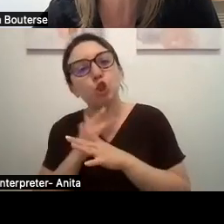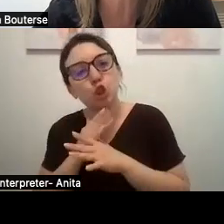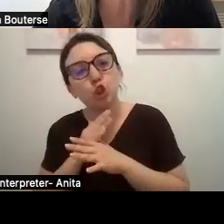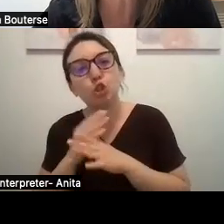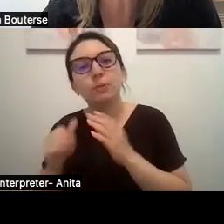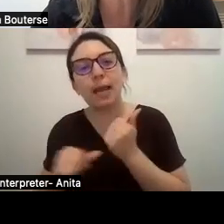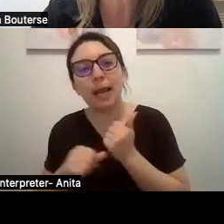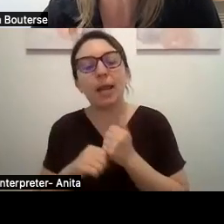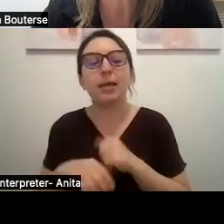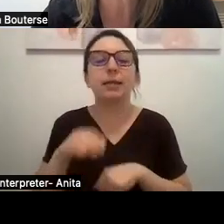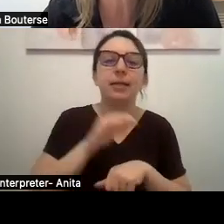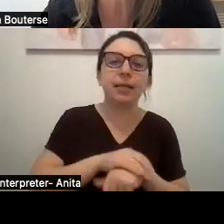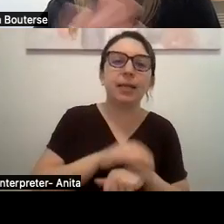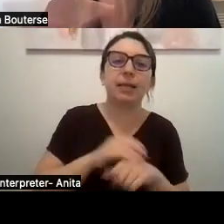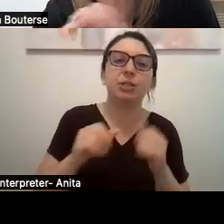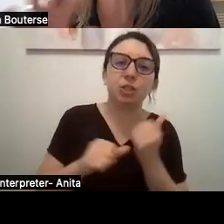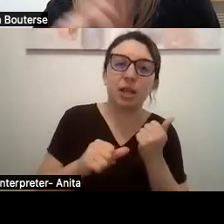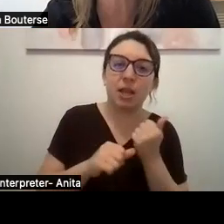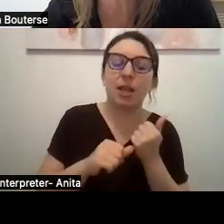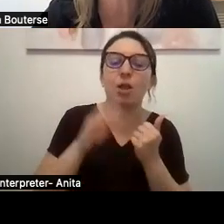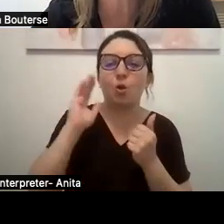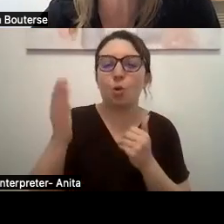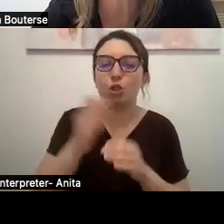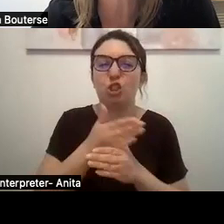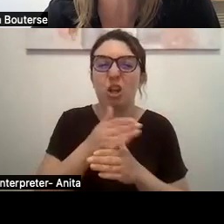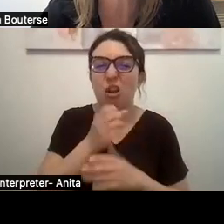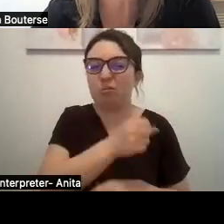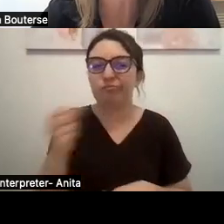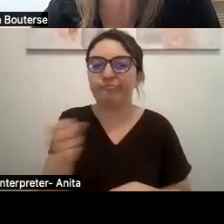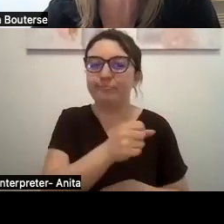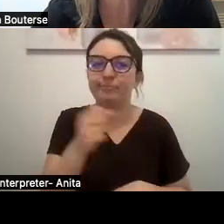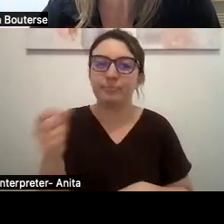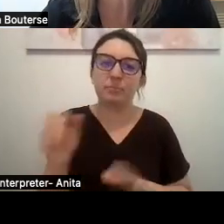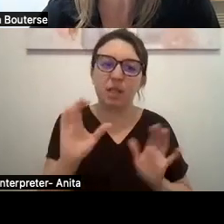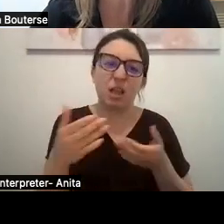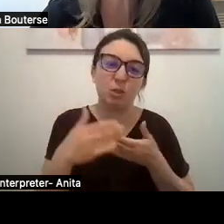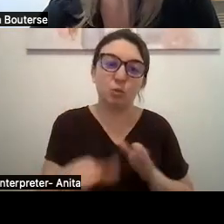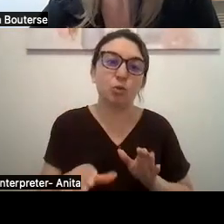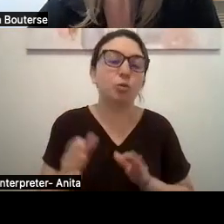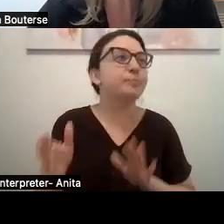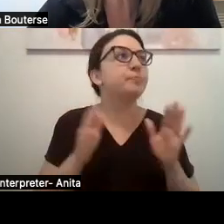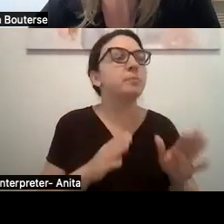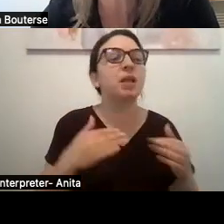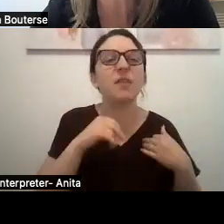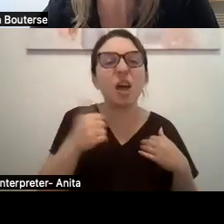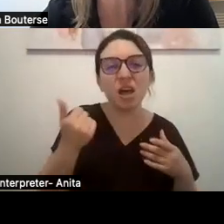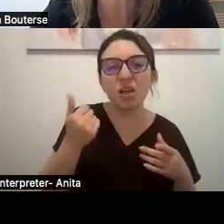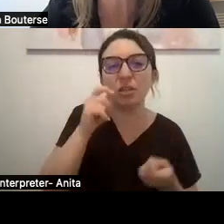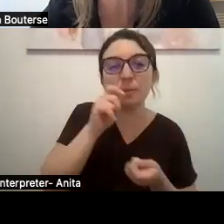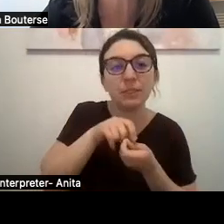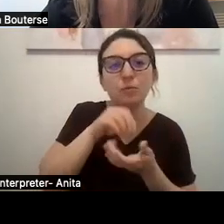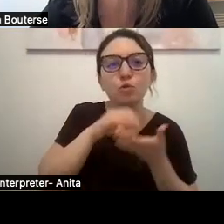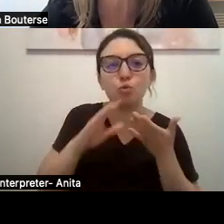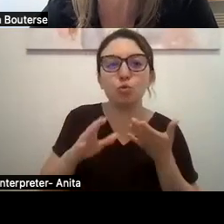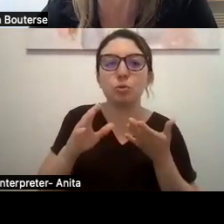English aide, and they are shared between the classrooms. And then there are specific students who may come